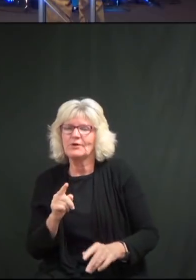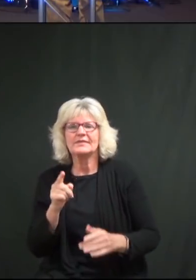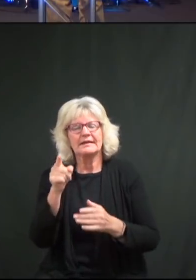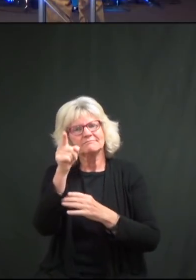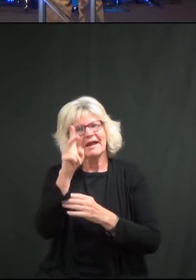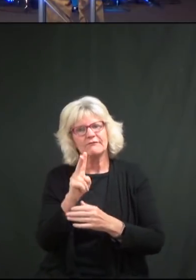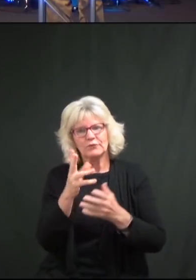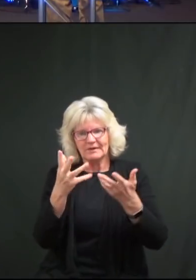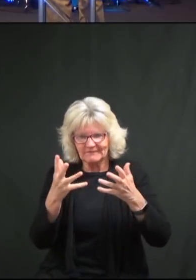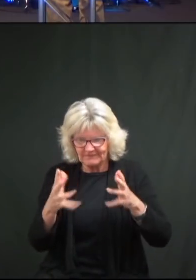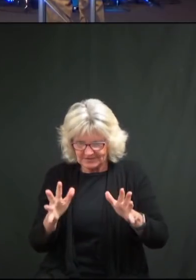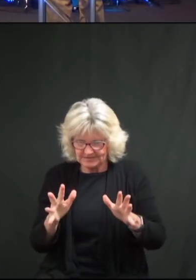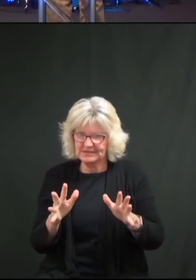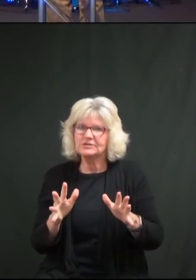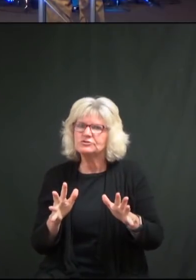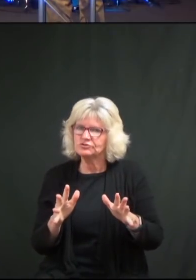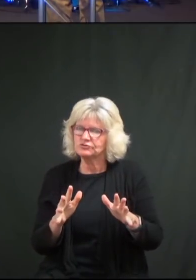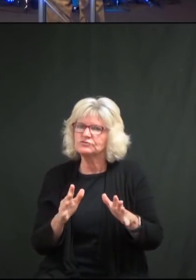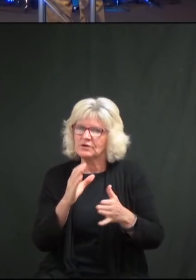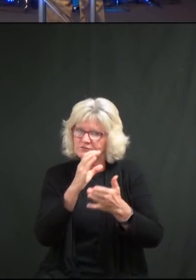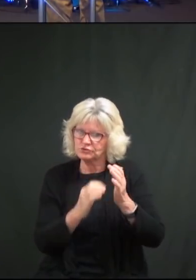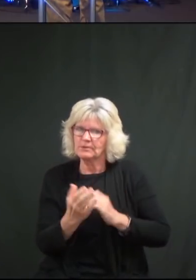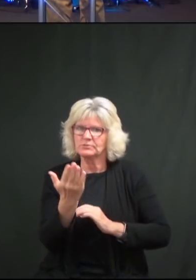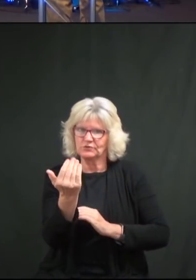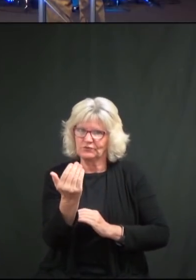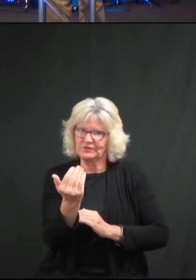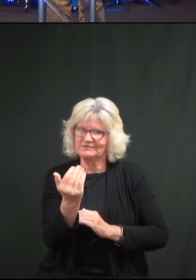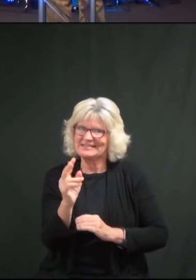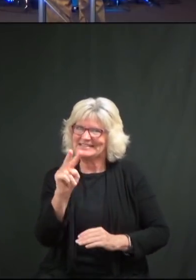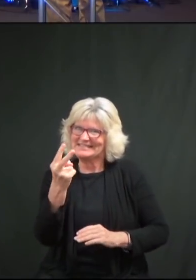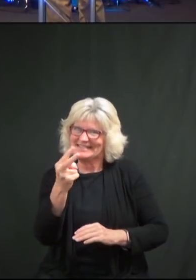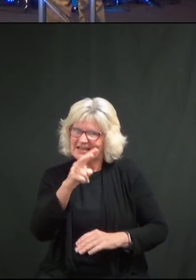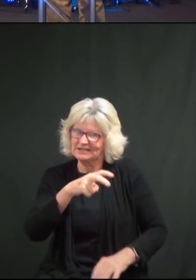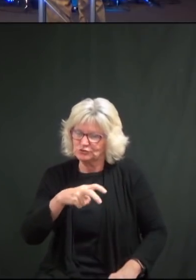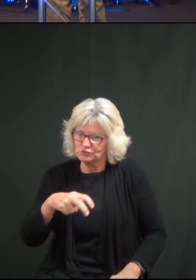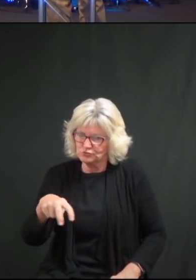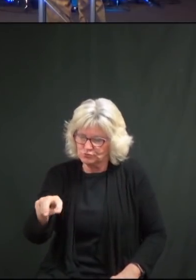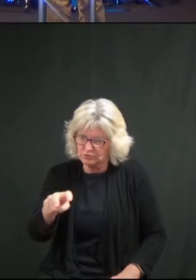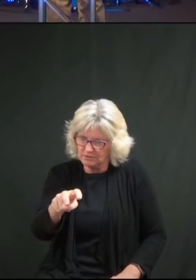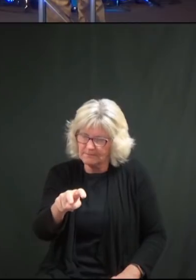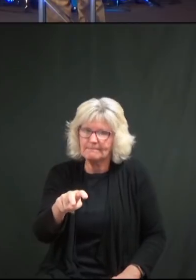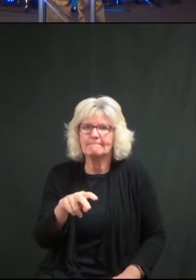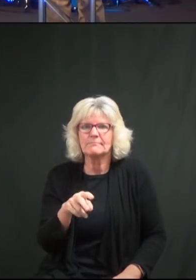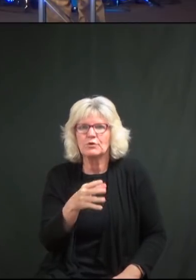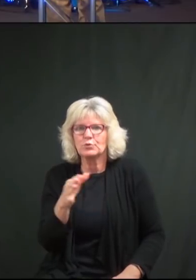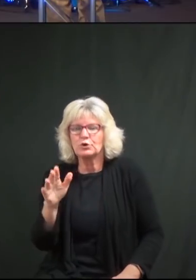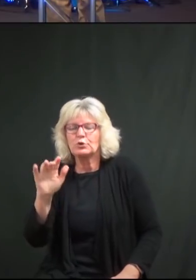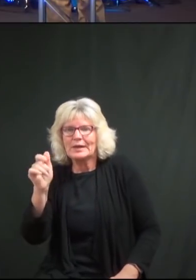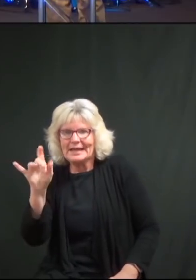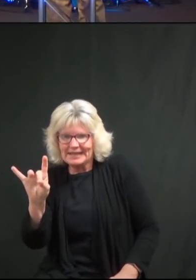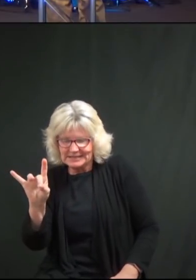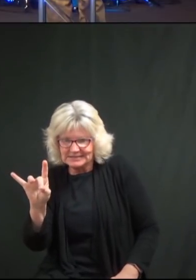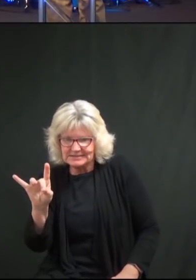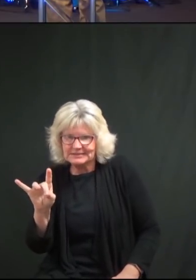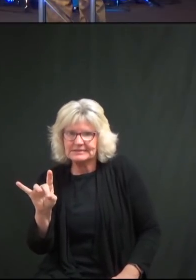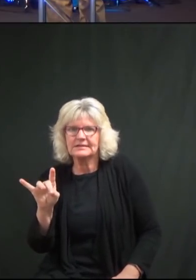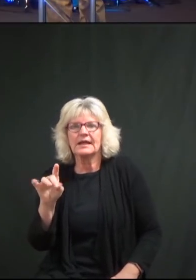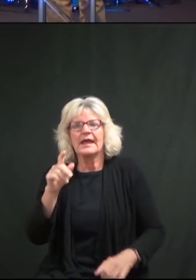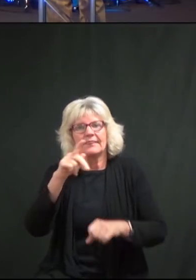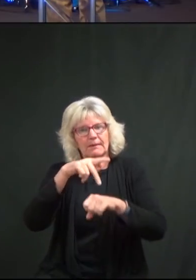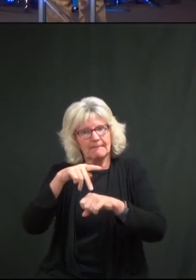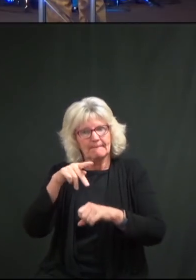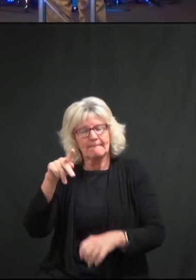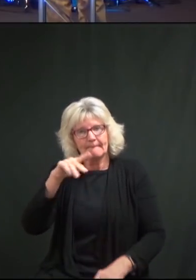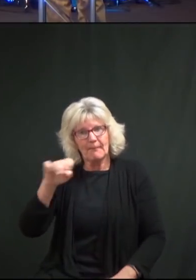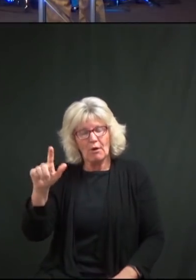chapter 15, we find the second missionary trip goes on through chapter 18, partway through. Paul comes back